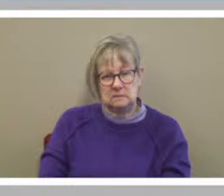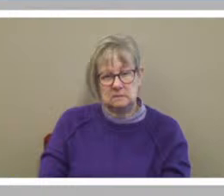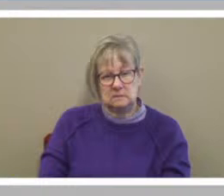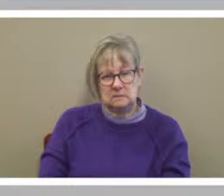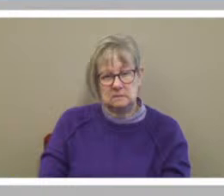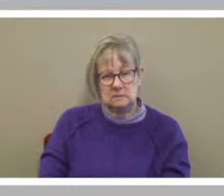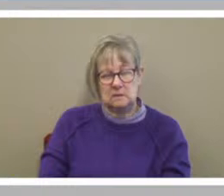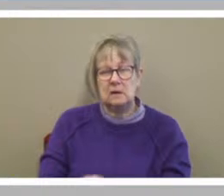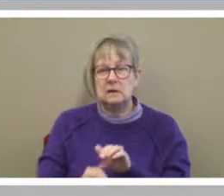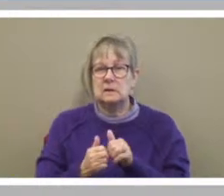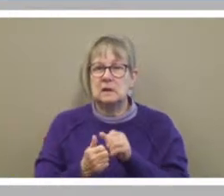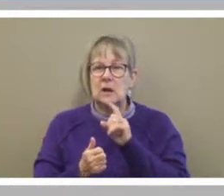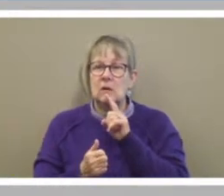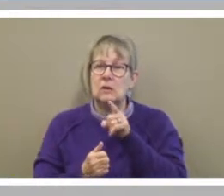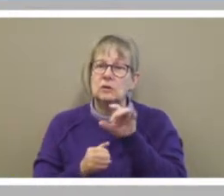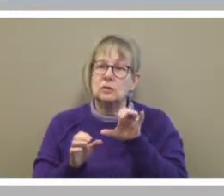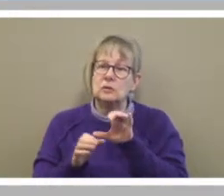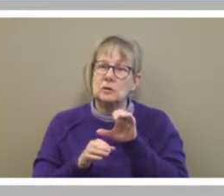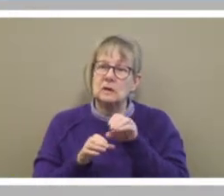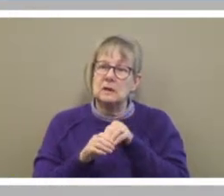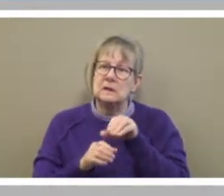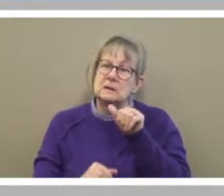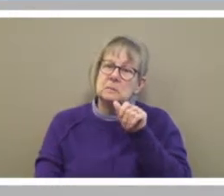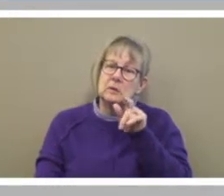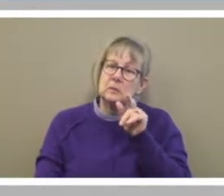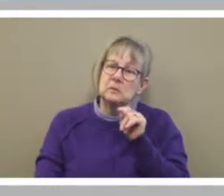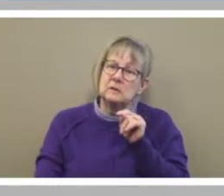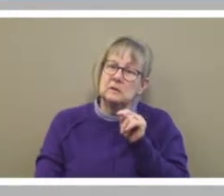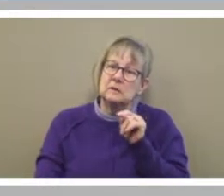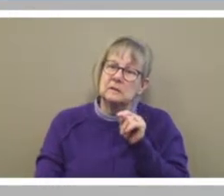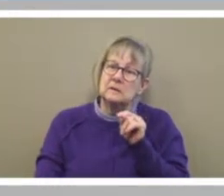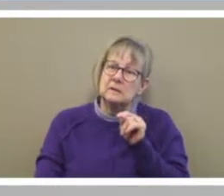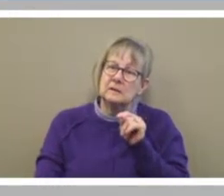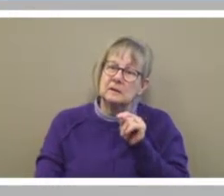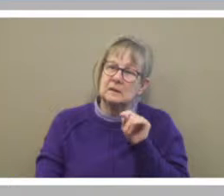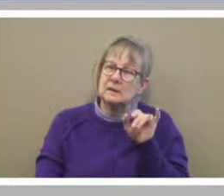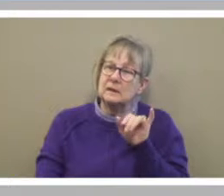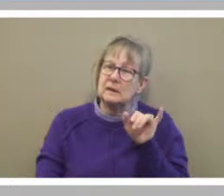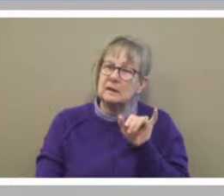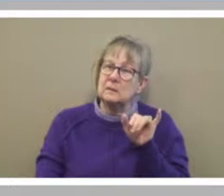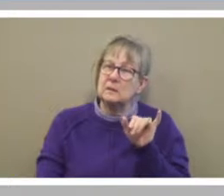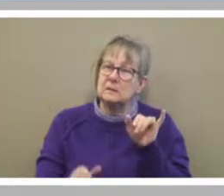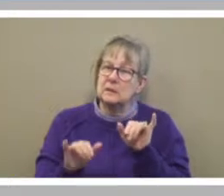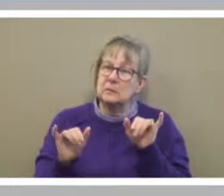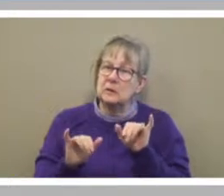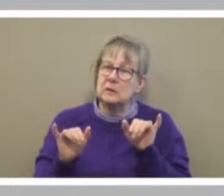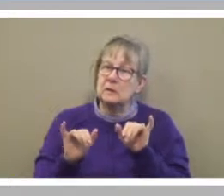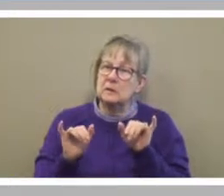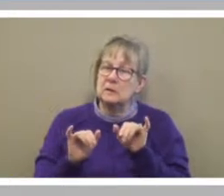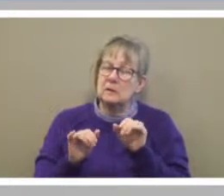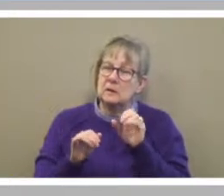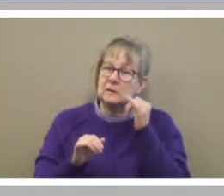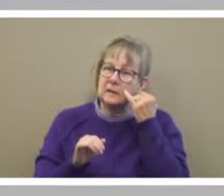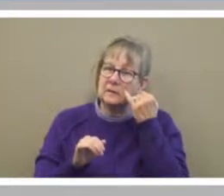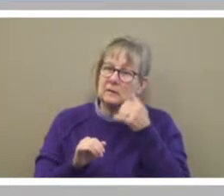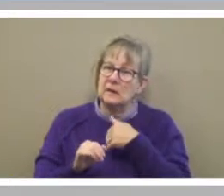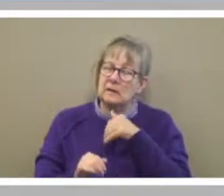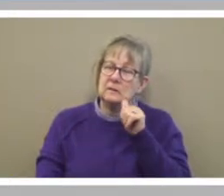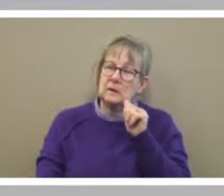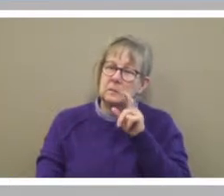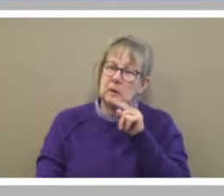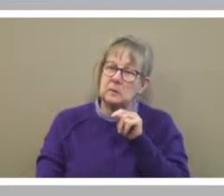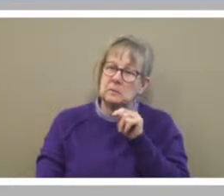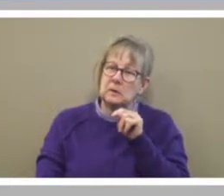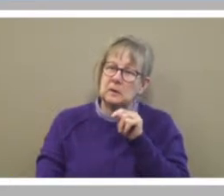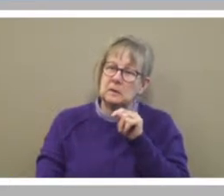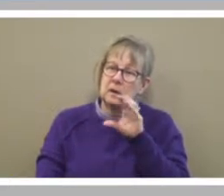And how are you doing apartment complexes? The same way. The same way? Mm-hmm. So if you had an apartment complex that had